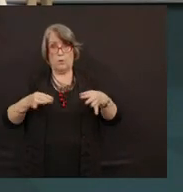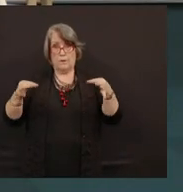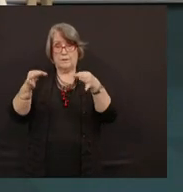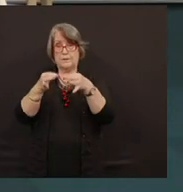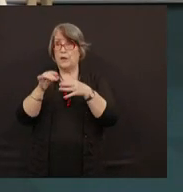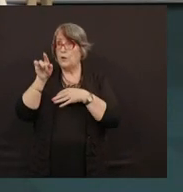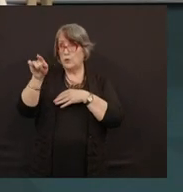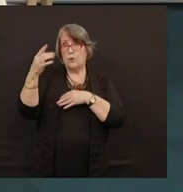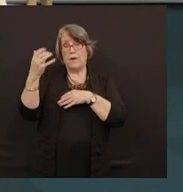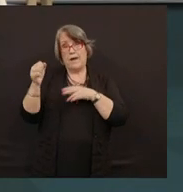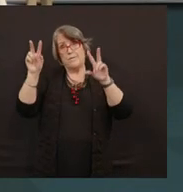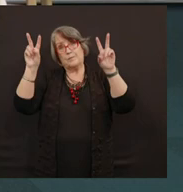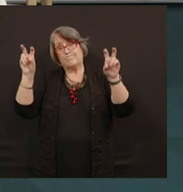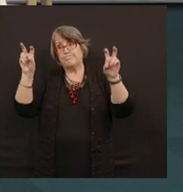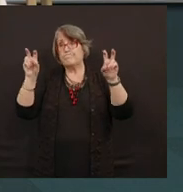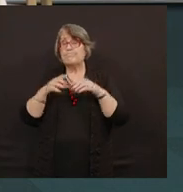organisation, you have a thing called